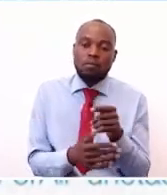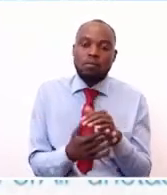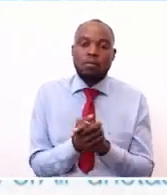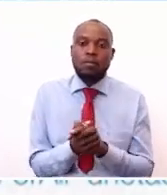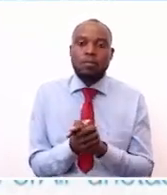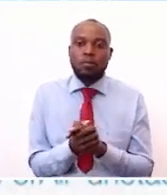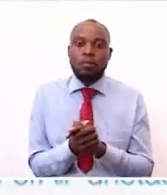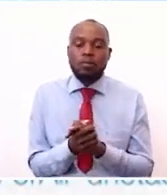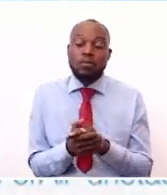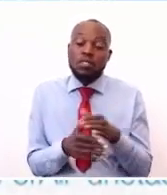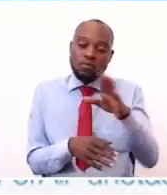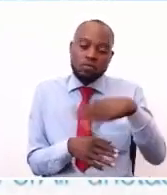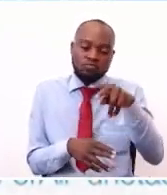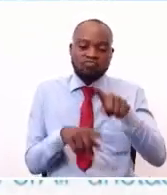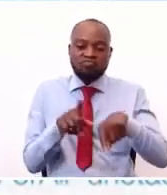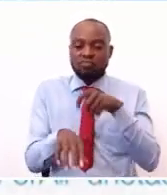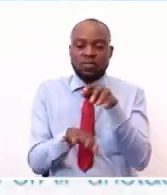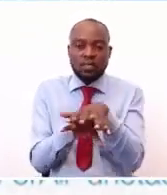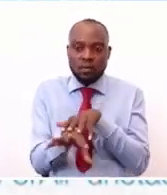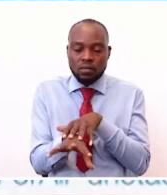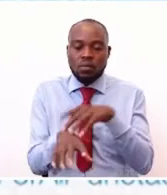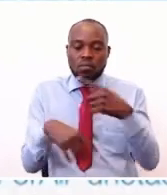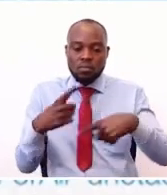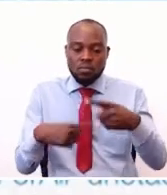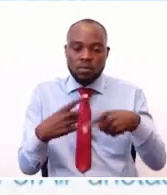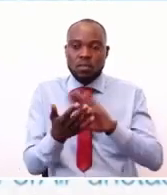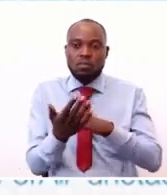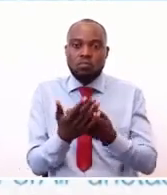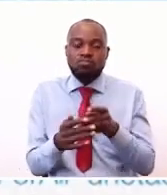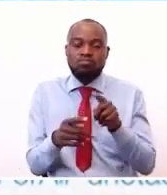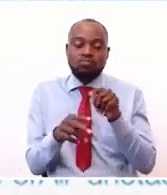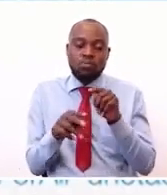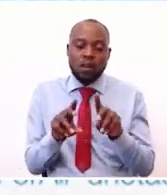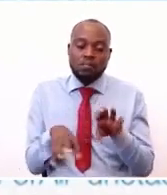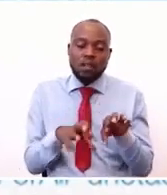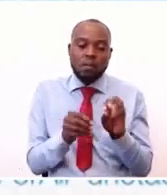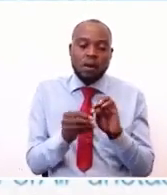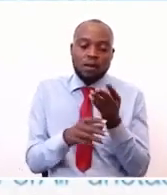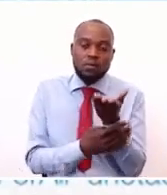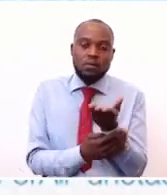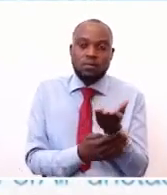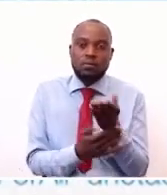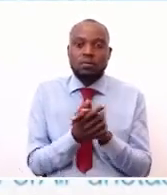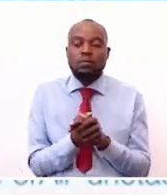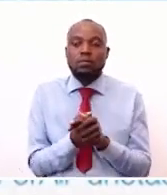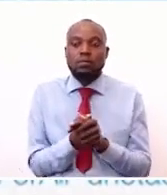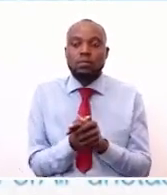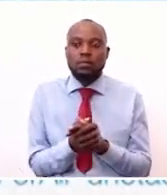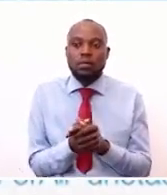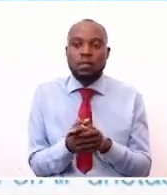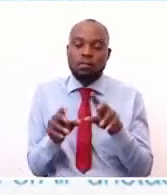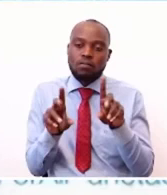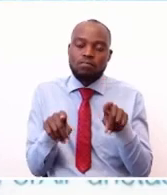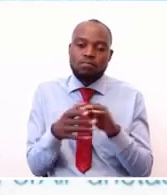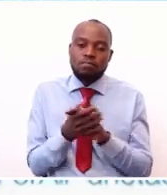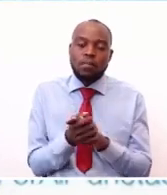a very slow process. And, of course, the key thing that we are concerned about is that the rechanneling process through